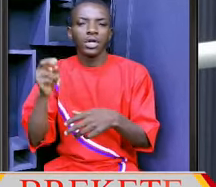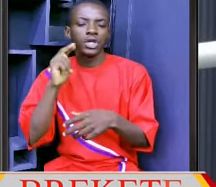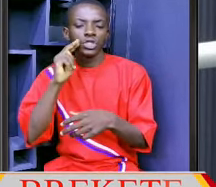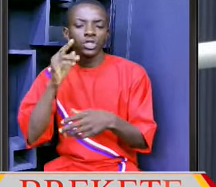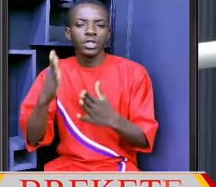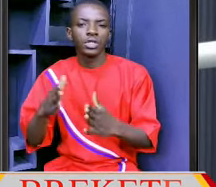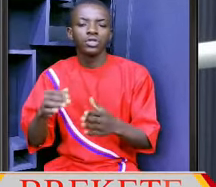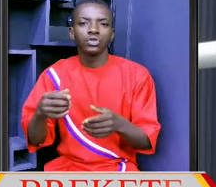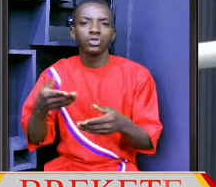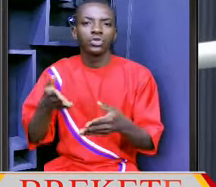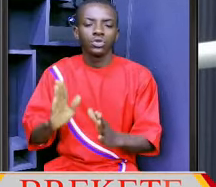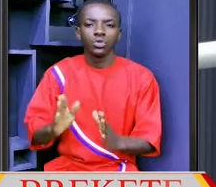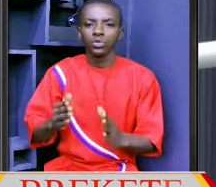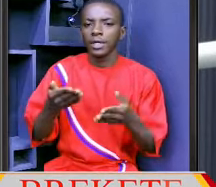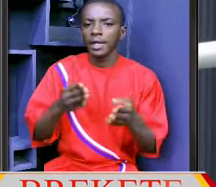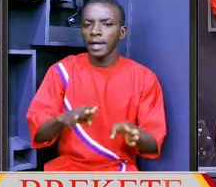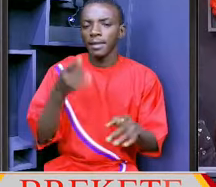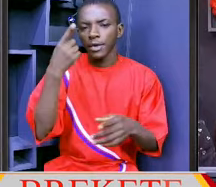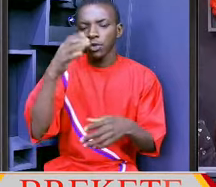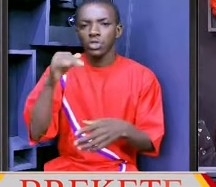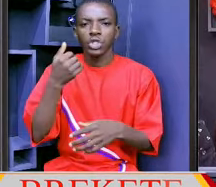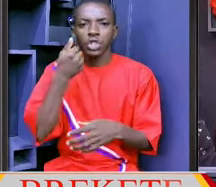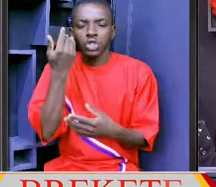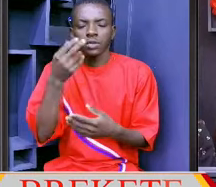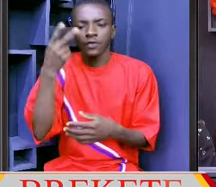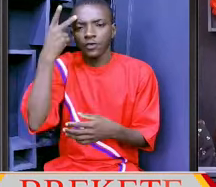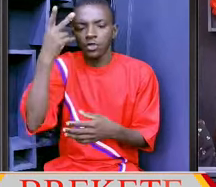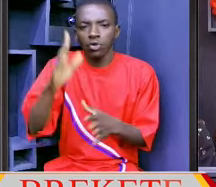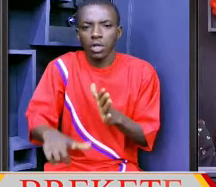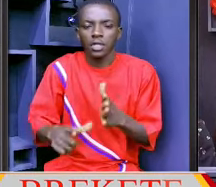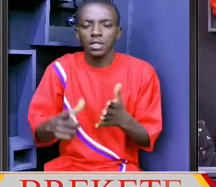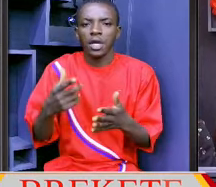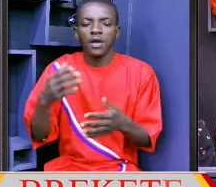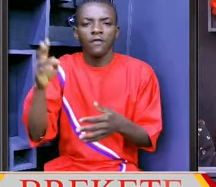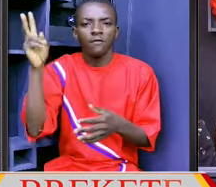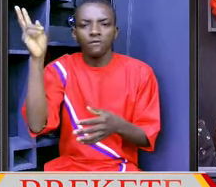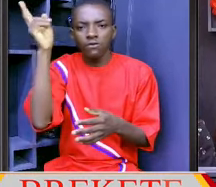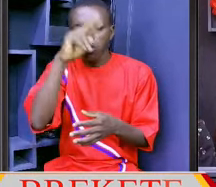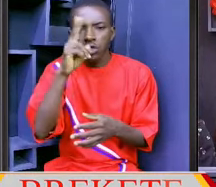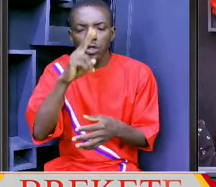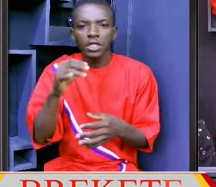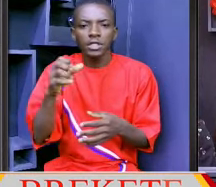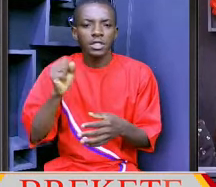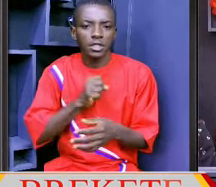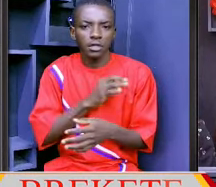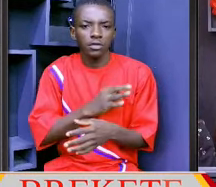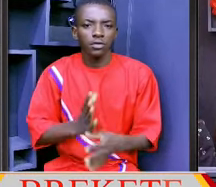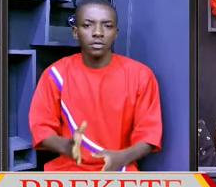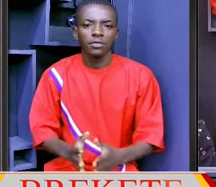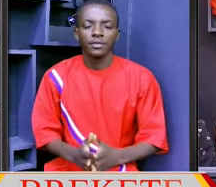die because he's so shameless and visionless and foolish as a senator